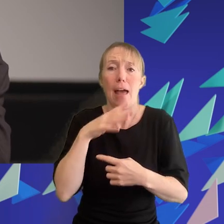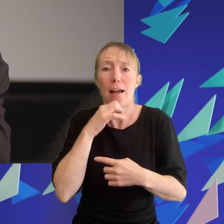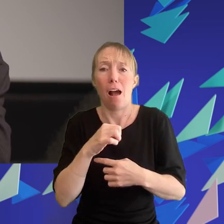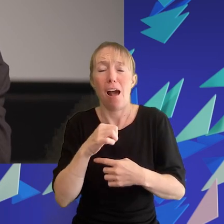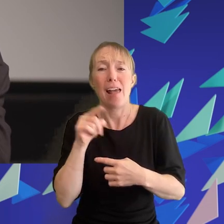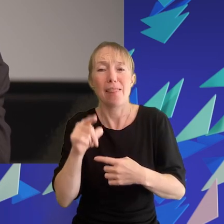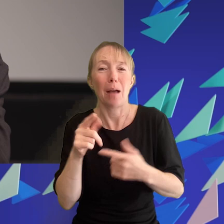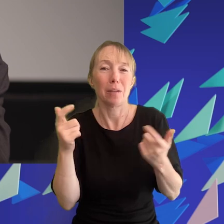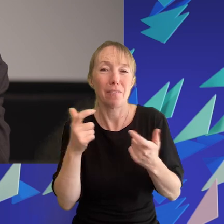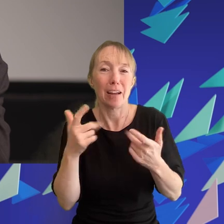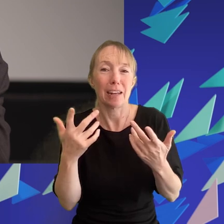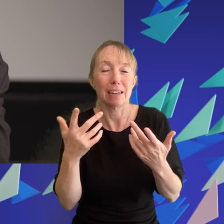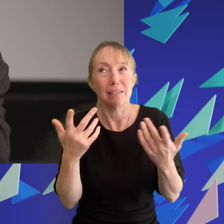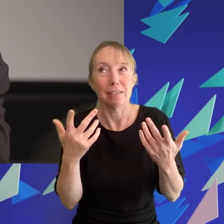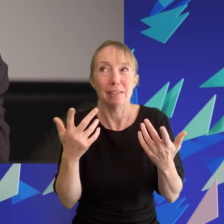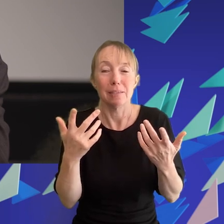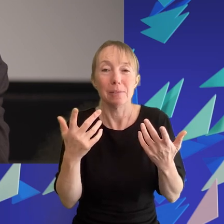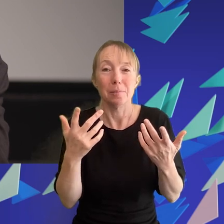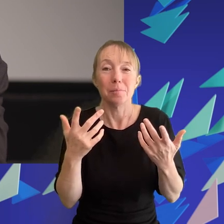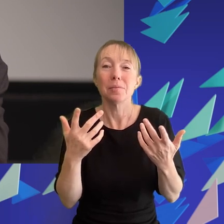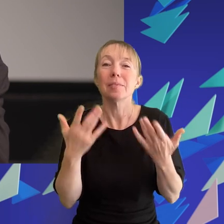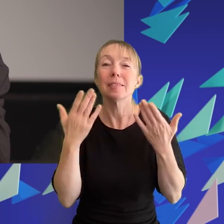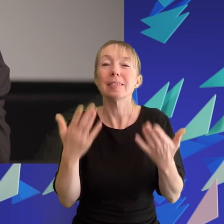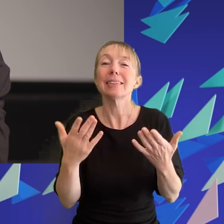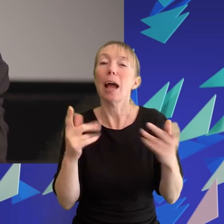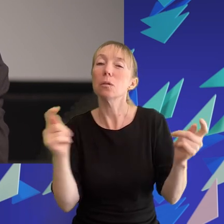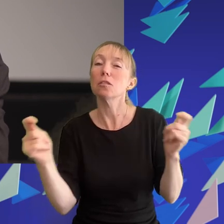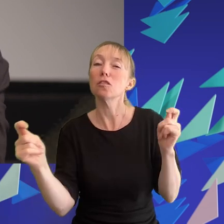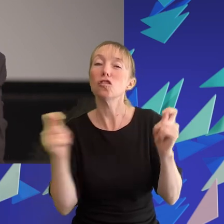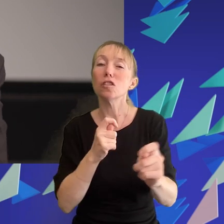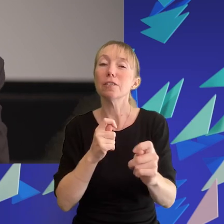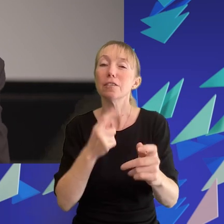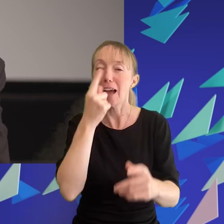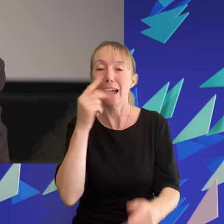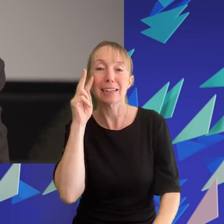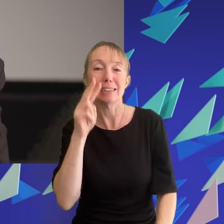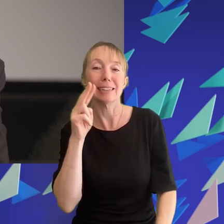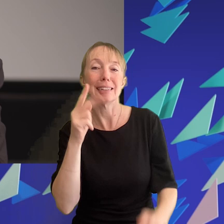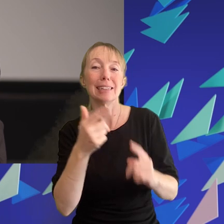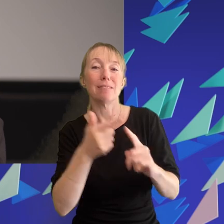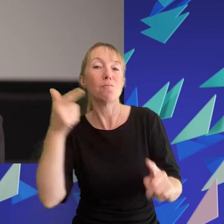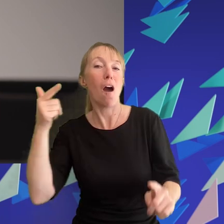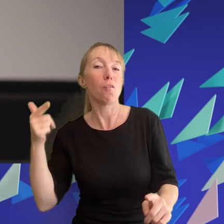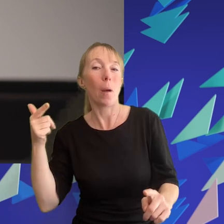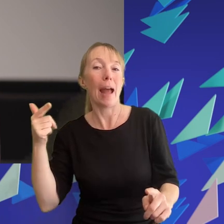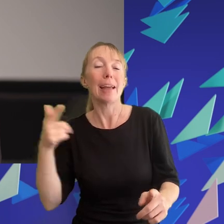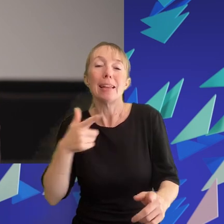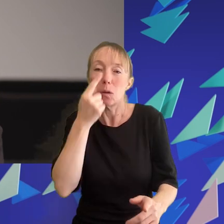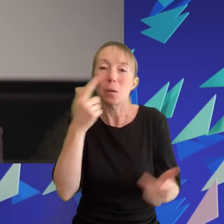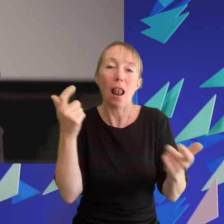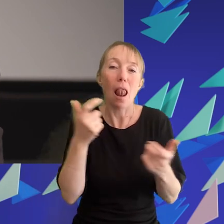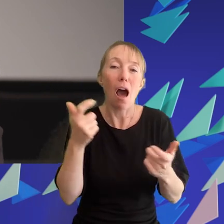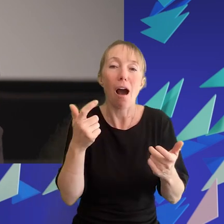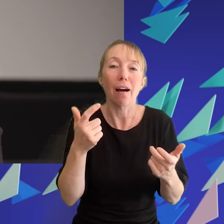that I could see now and in a distance, in a perspective, and then you can laugh about it instead to be like some